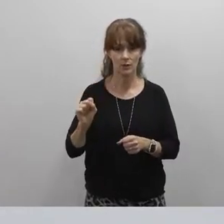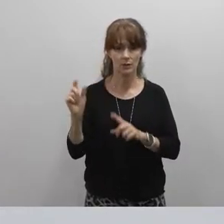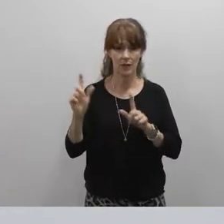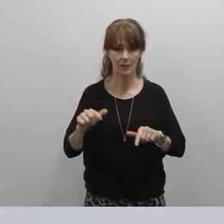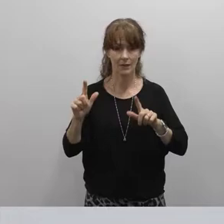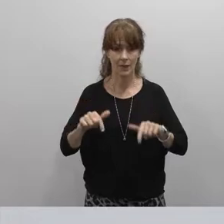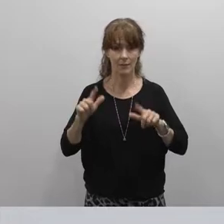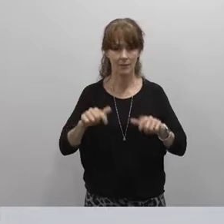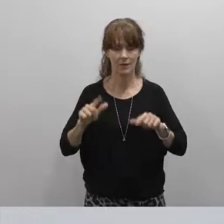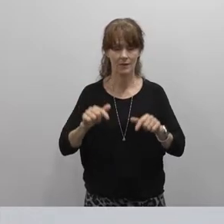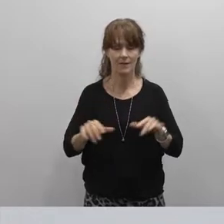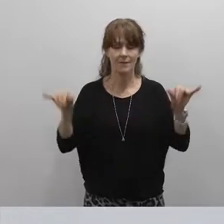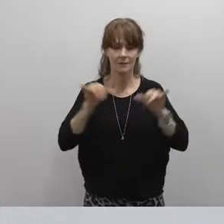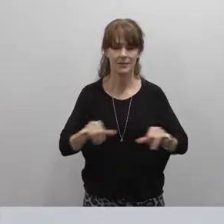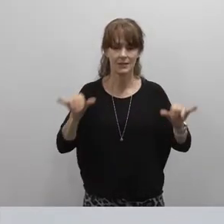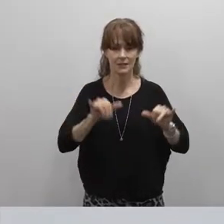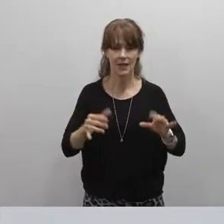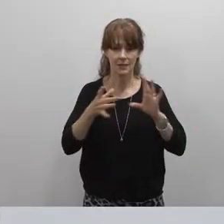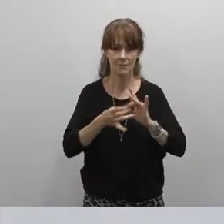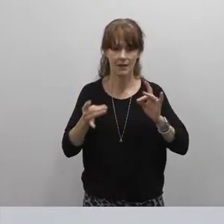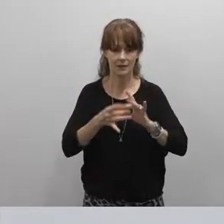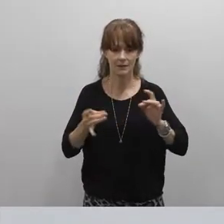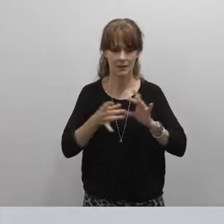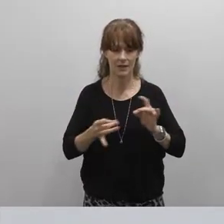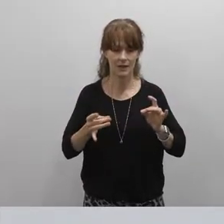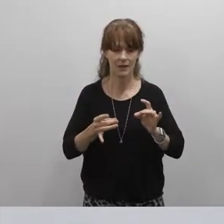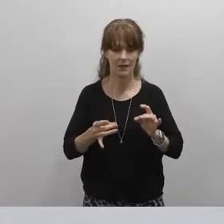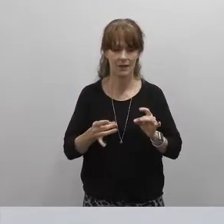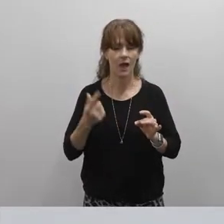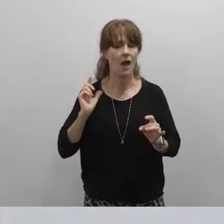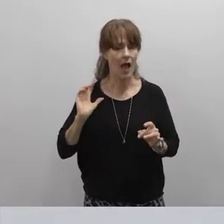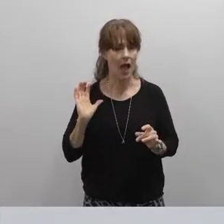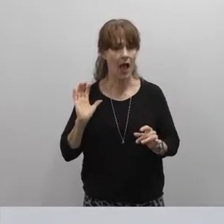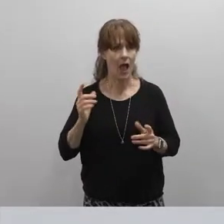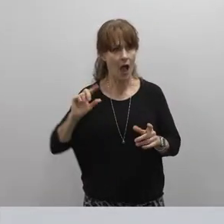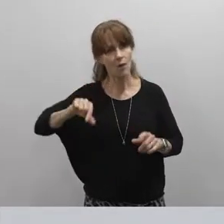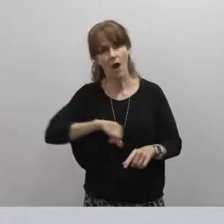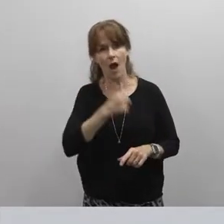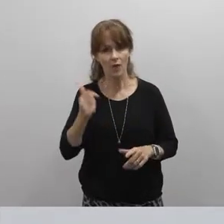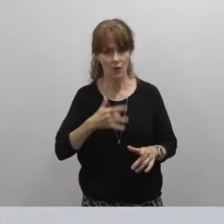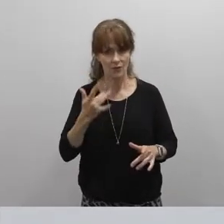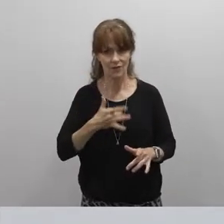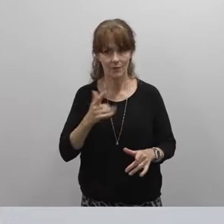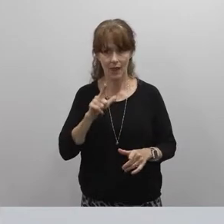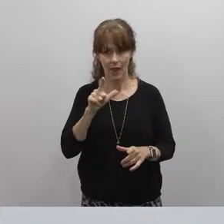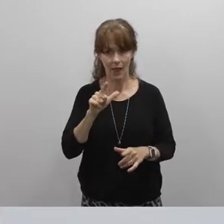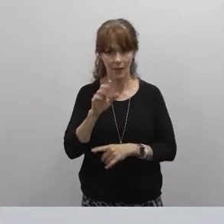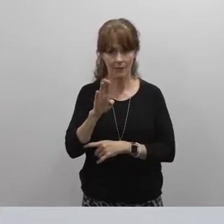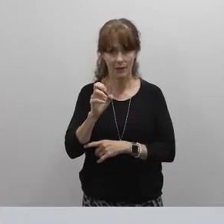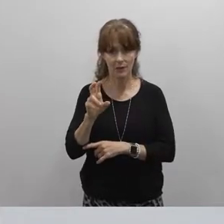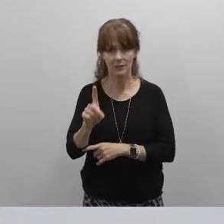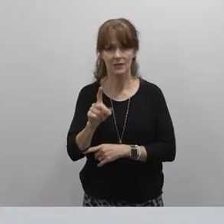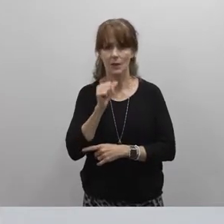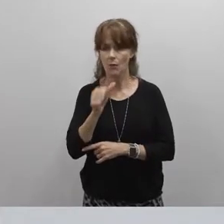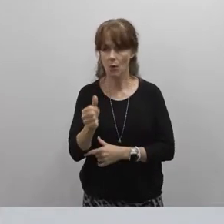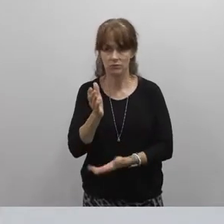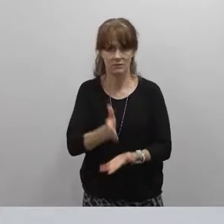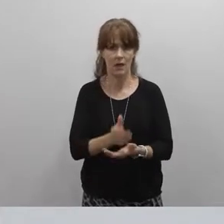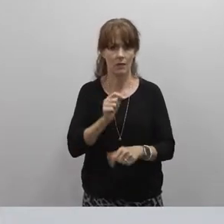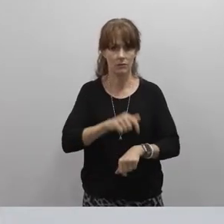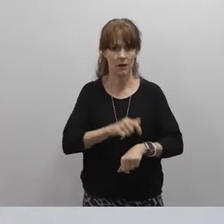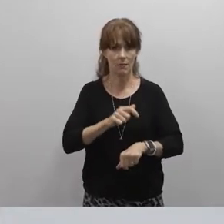over again to voice the same message shows that this urgency others feel to make LBUSD more sustainable will not go away with time, but get